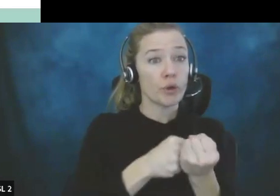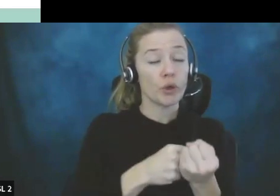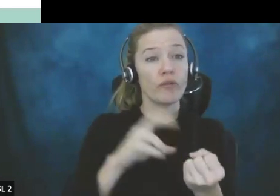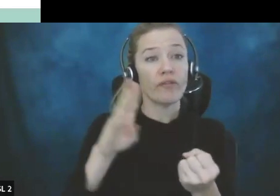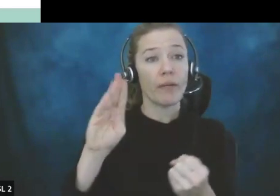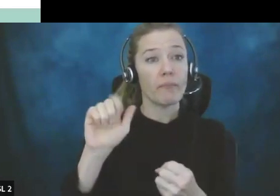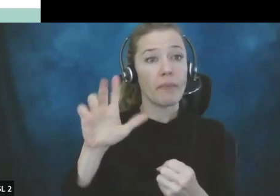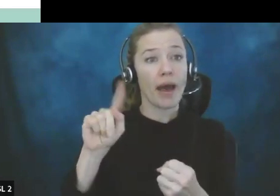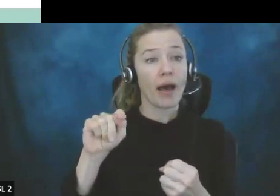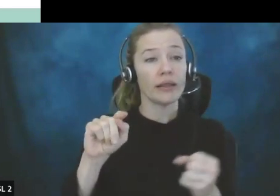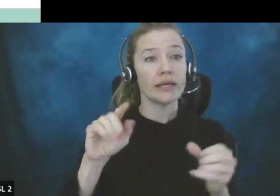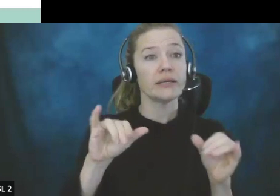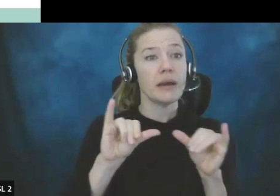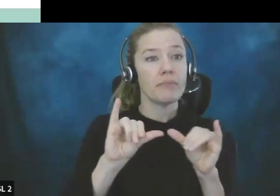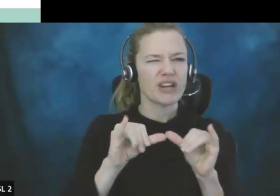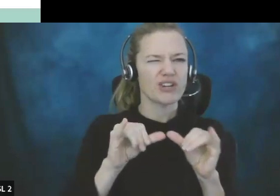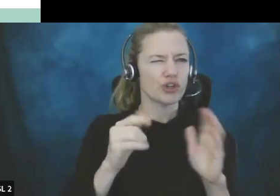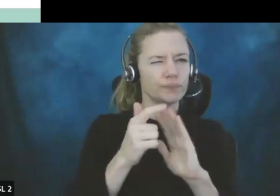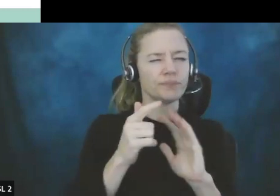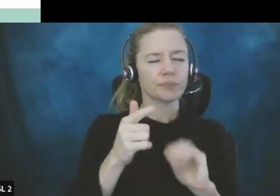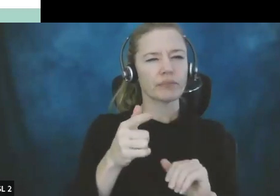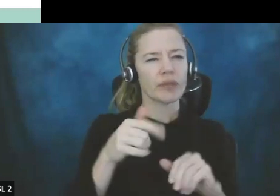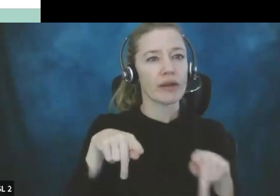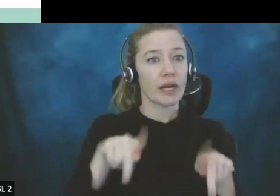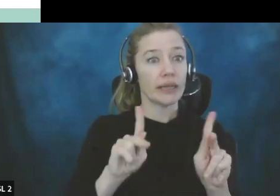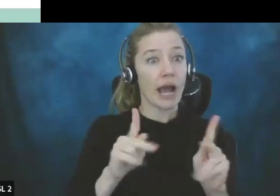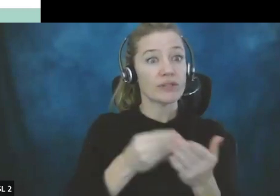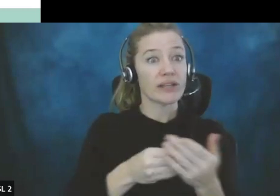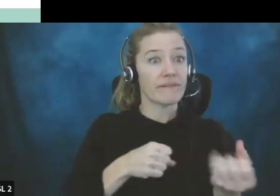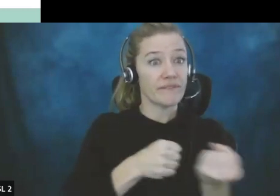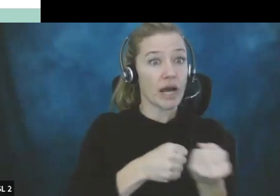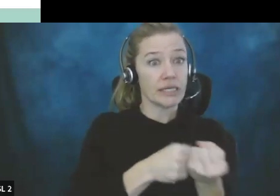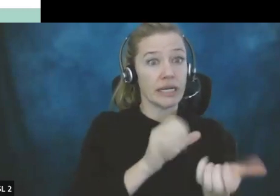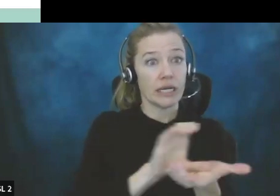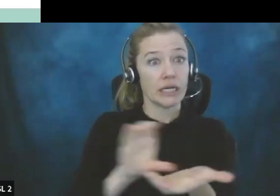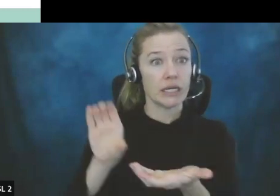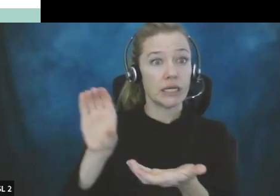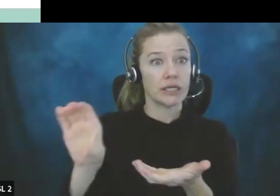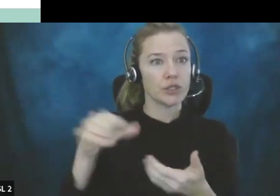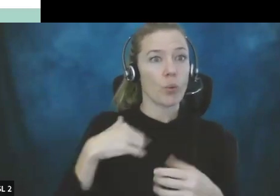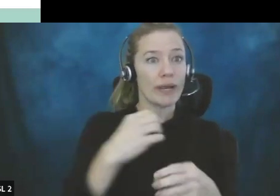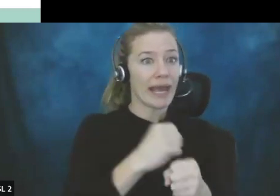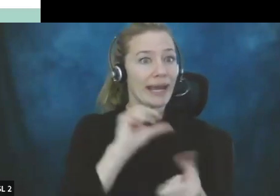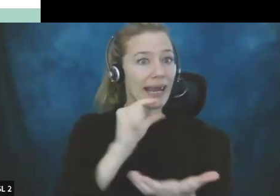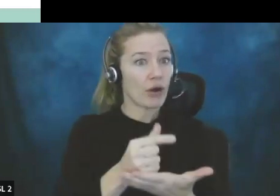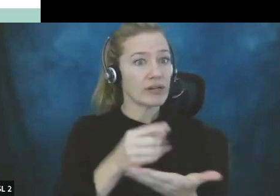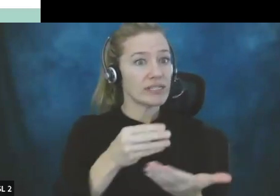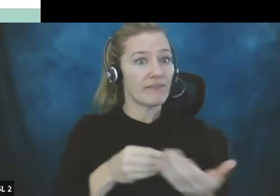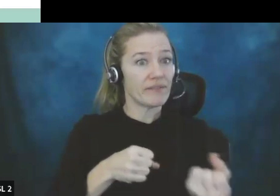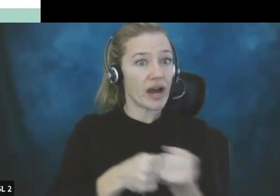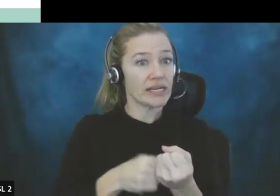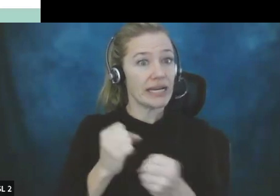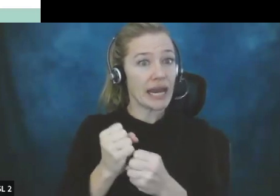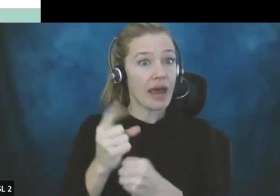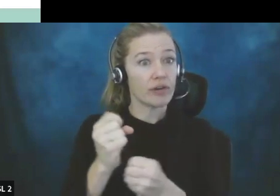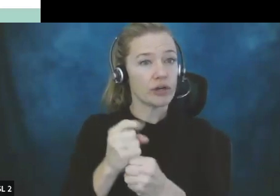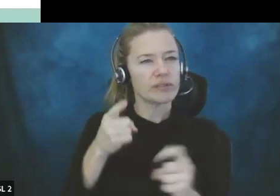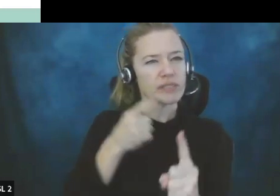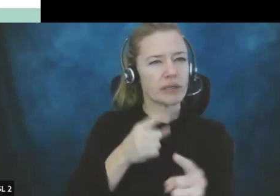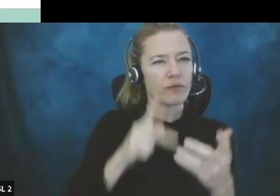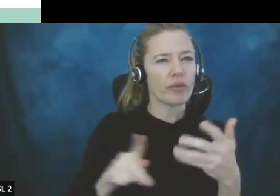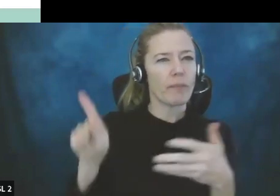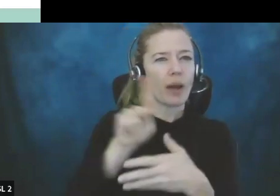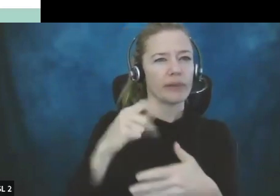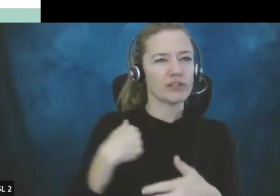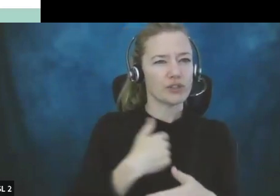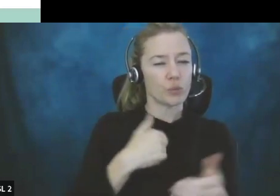voter approved ballot measure that allows for set aside funding. So we get funding, guaranteed funding every year,